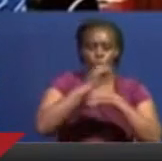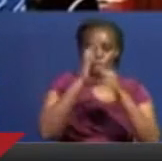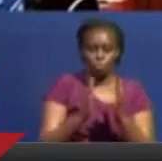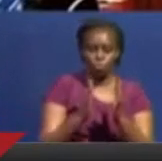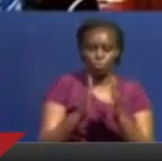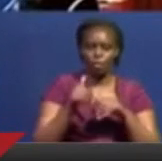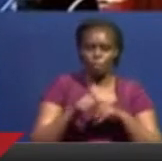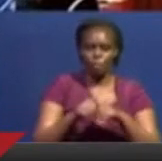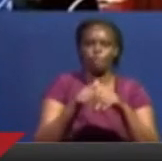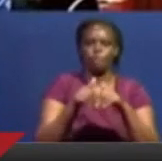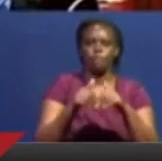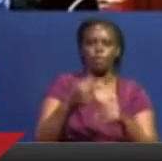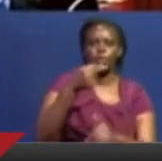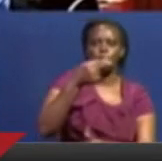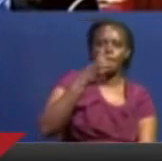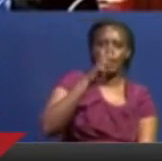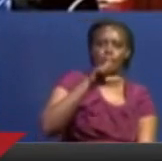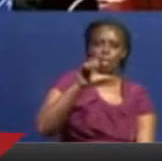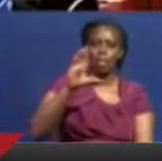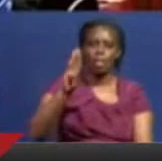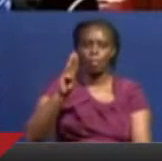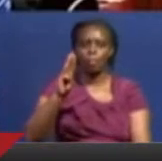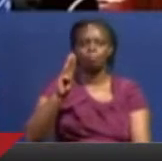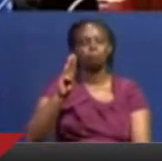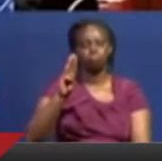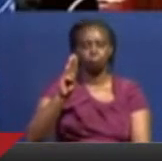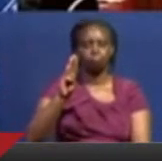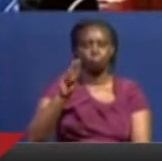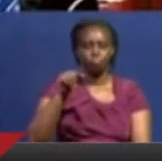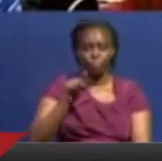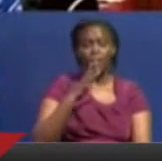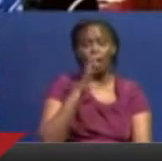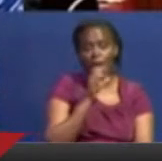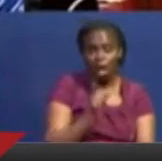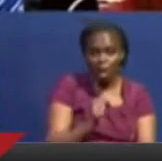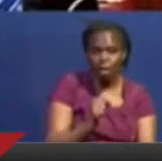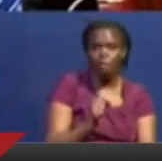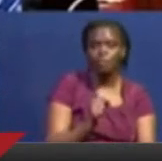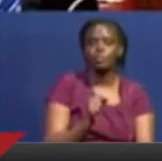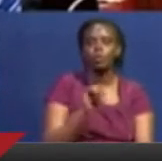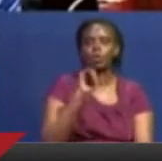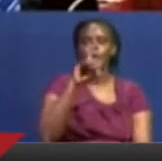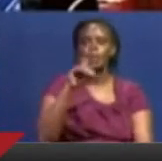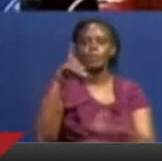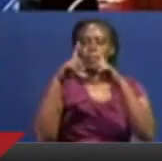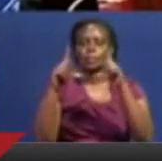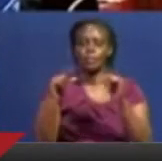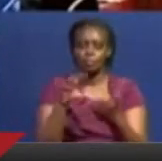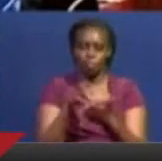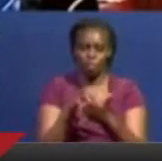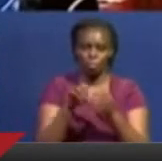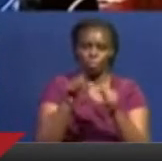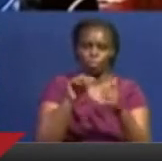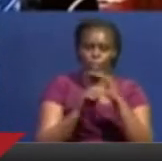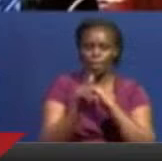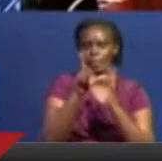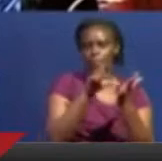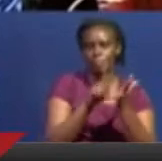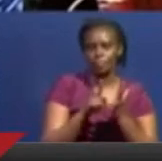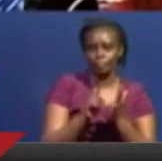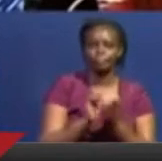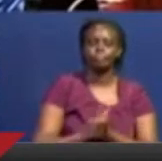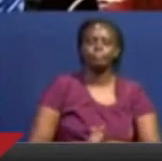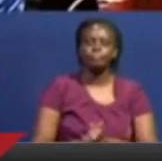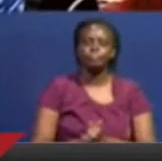can pursue higher education regardless to their age or ID status. Honorable